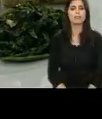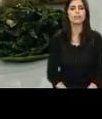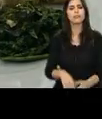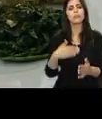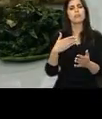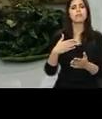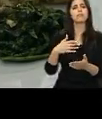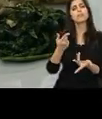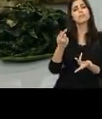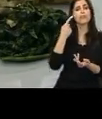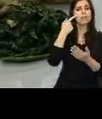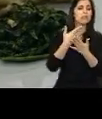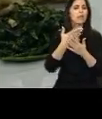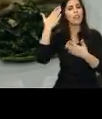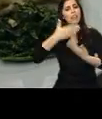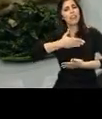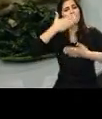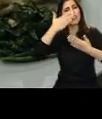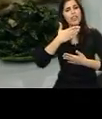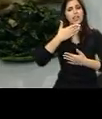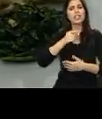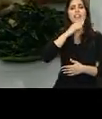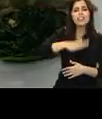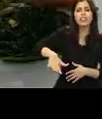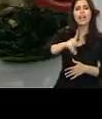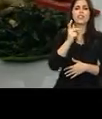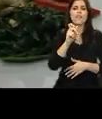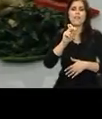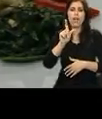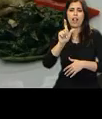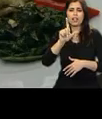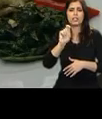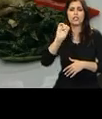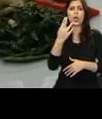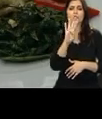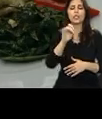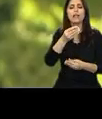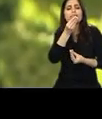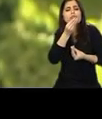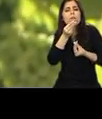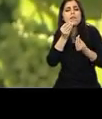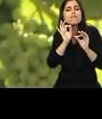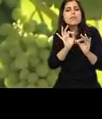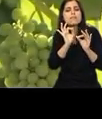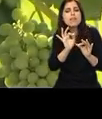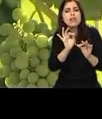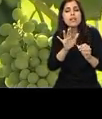Treat yourself, in lands of the Sousa Valley, to the tastes and appetizing smells of the regional cooking,